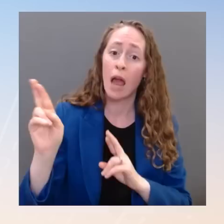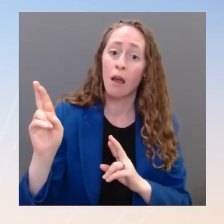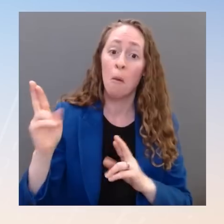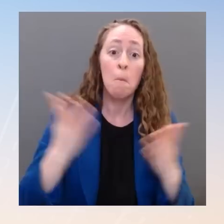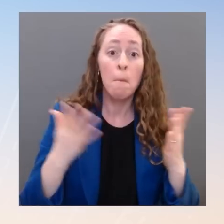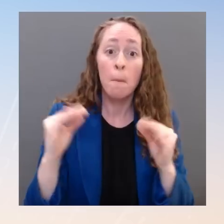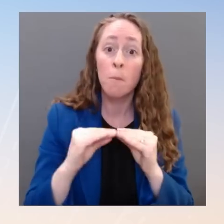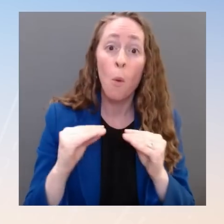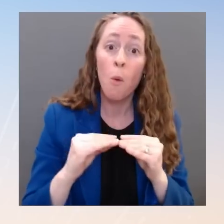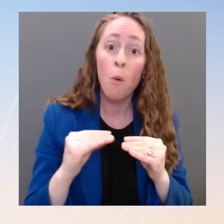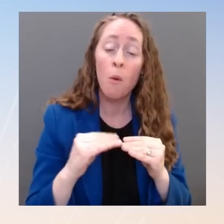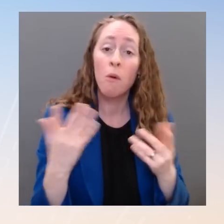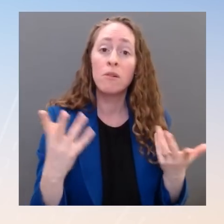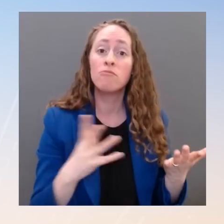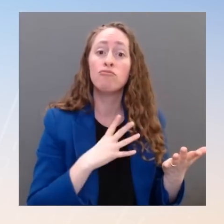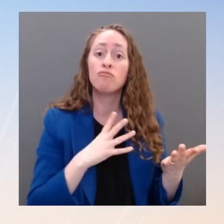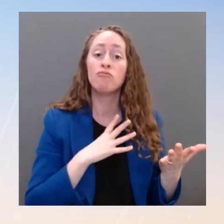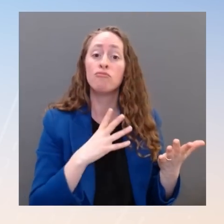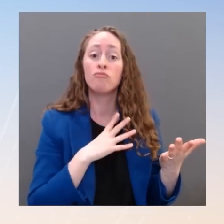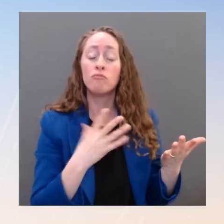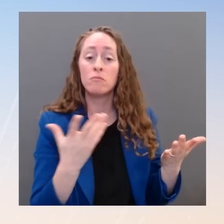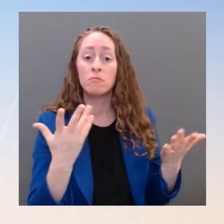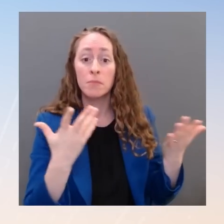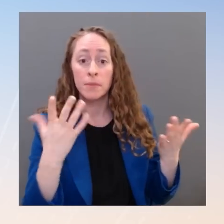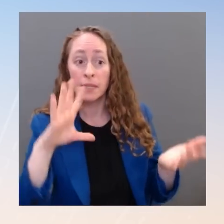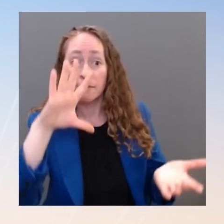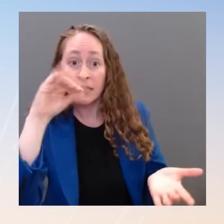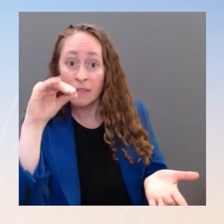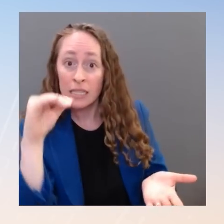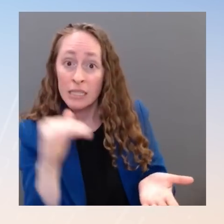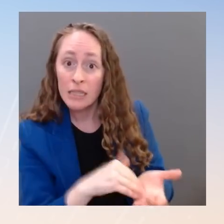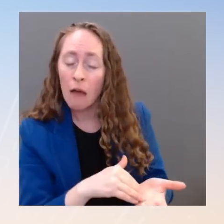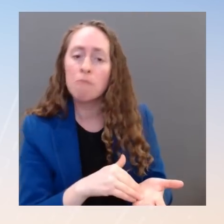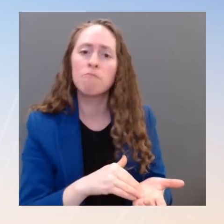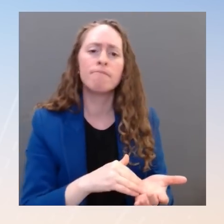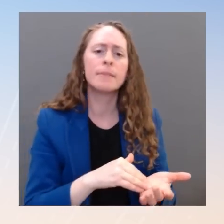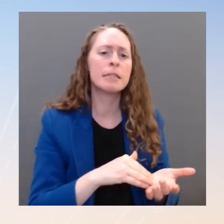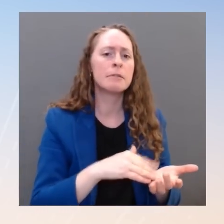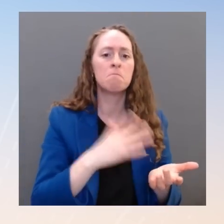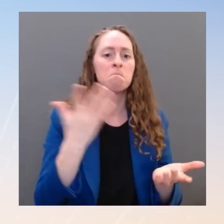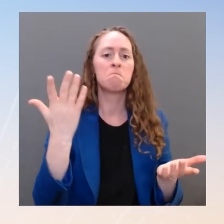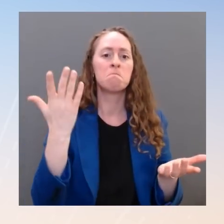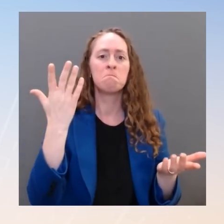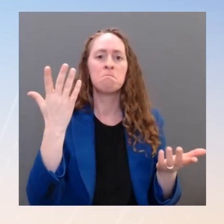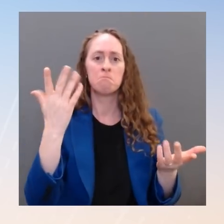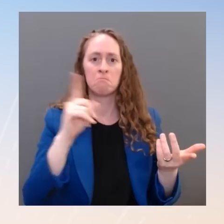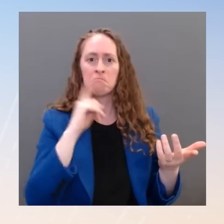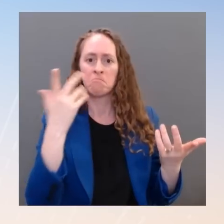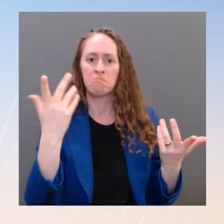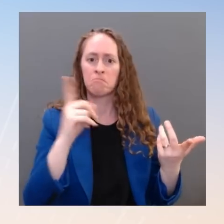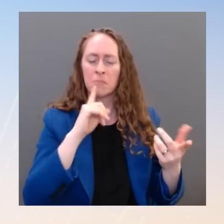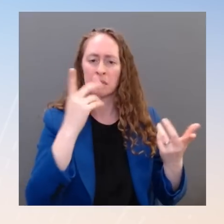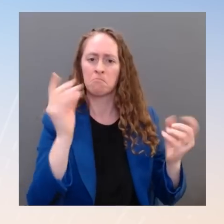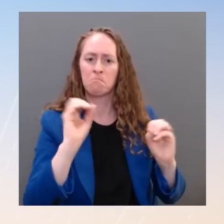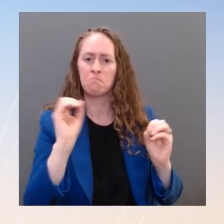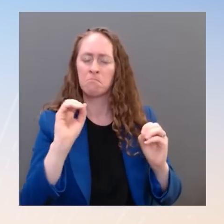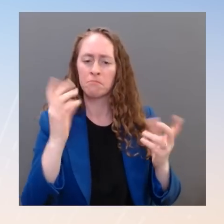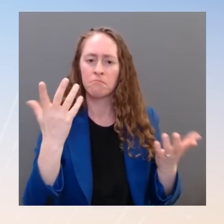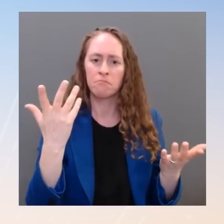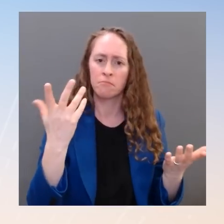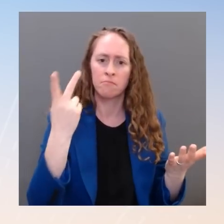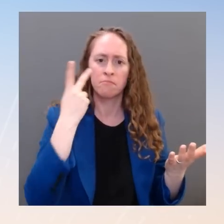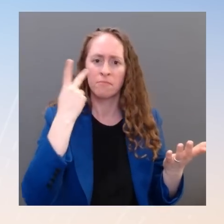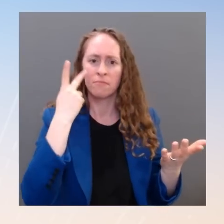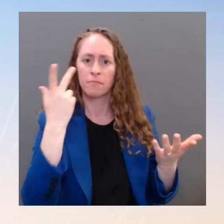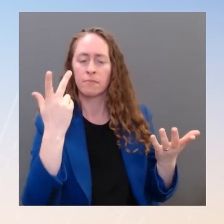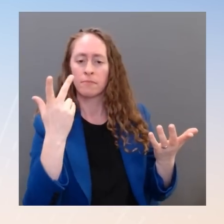think $50,000 was just his indication of that size and his opposition to that. Got it. Thanks. And then today, when he was talking about the